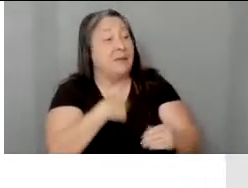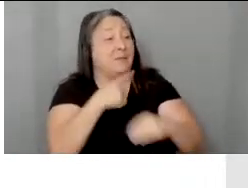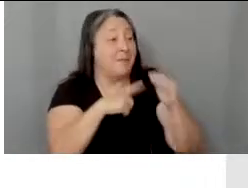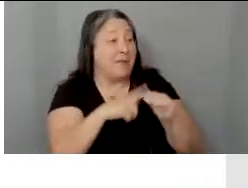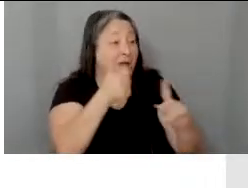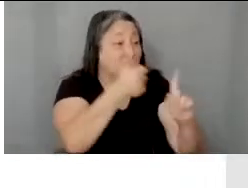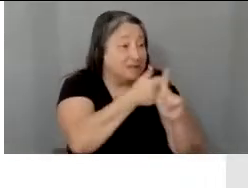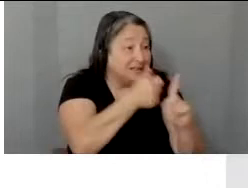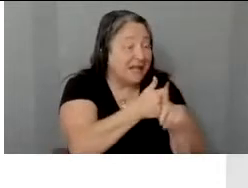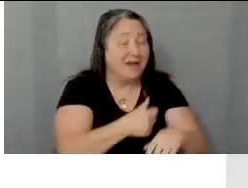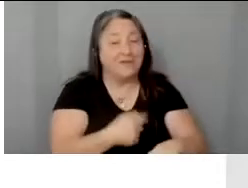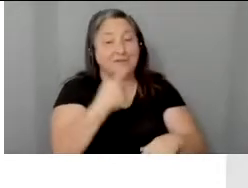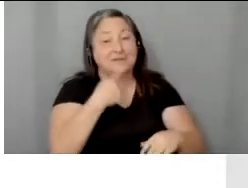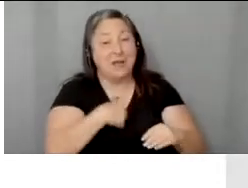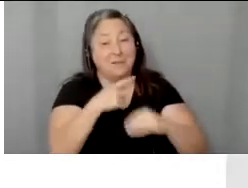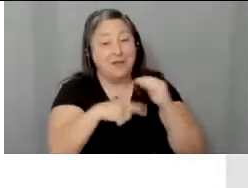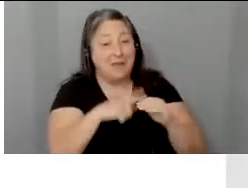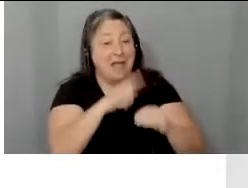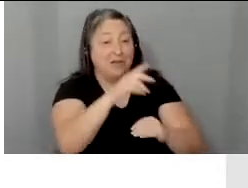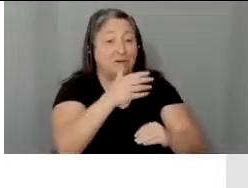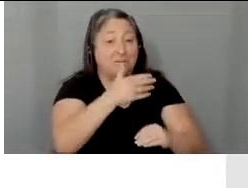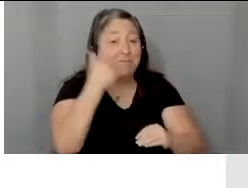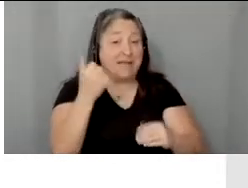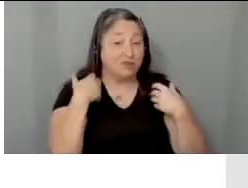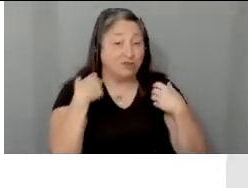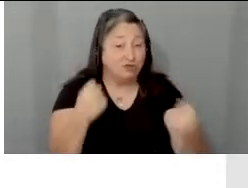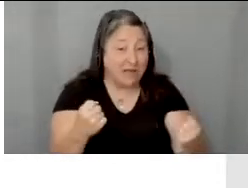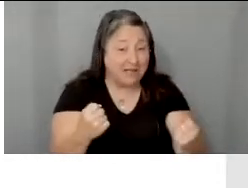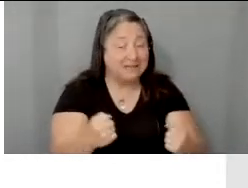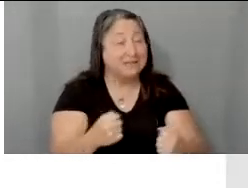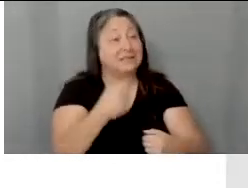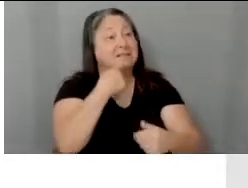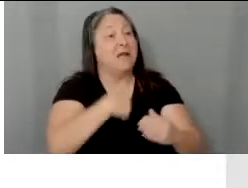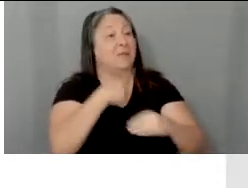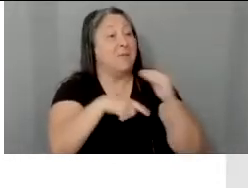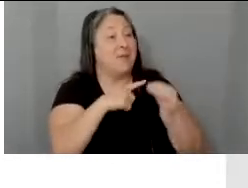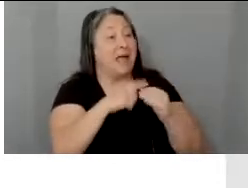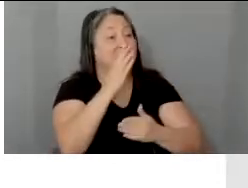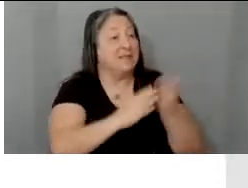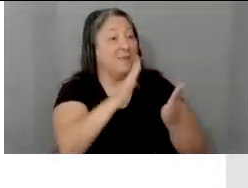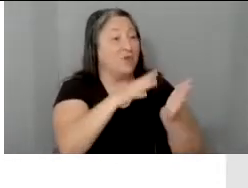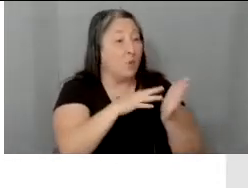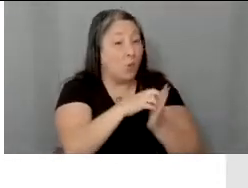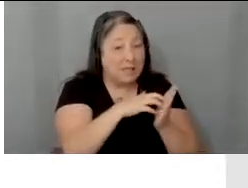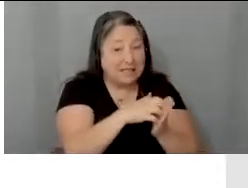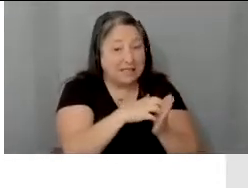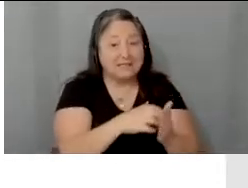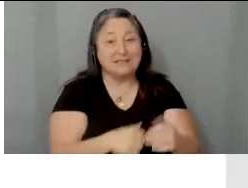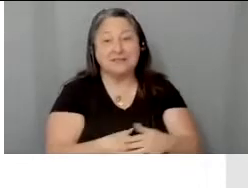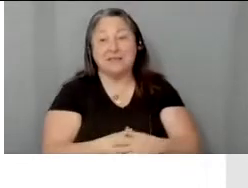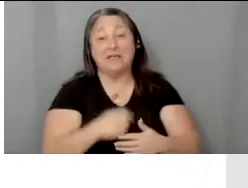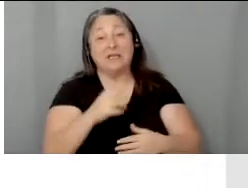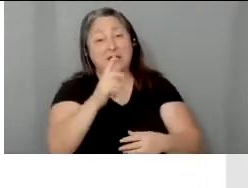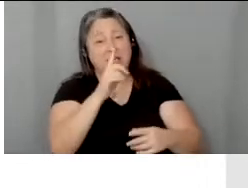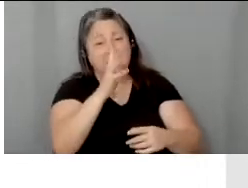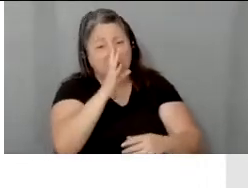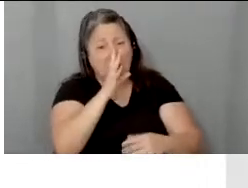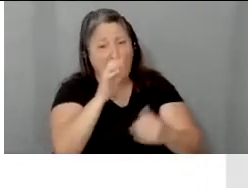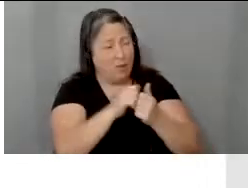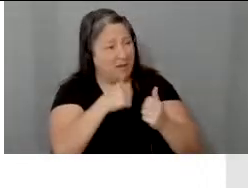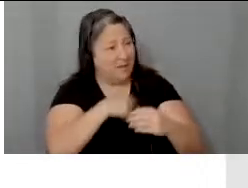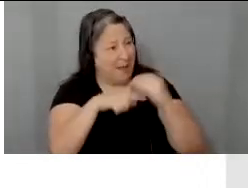Tell me about your greatest strengths. Tell me about some of your weaknesses. Talk to me about a challenge. Having those